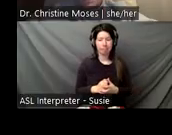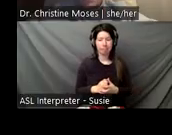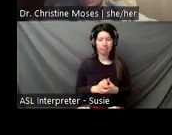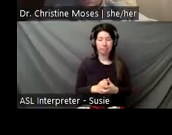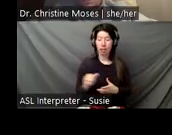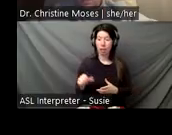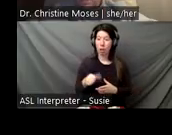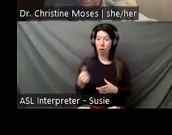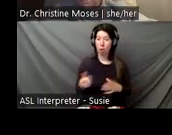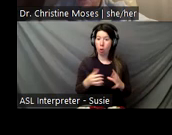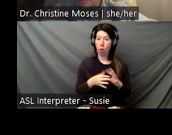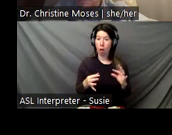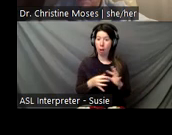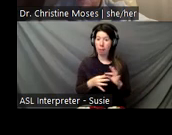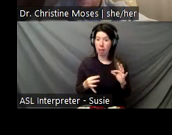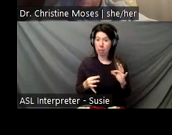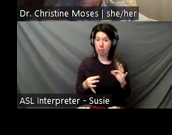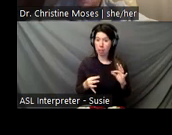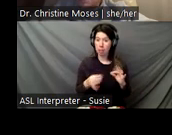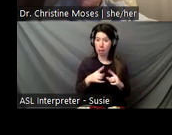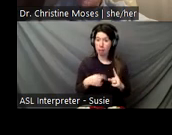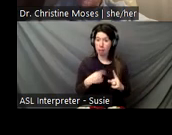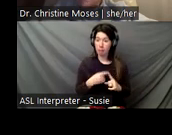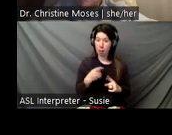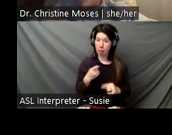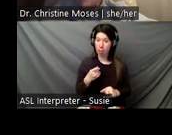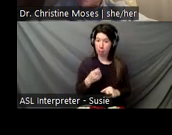Any other comments on this?